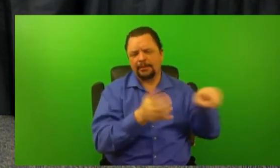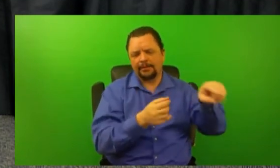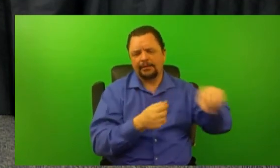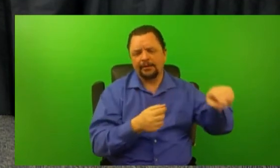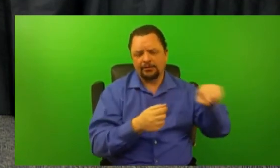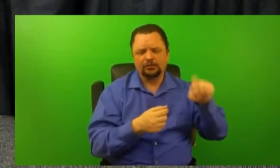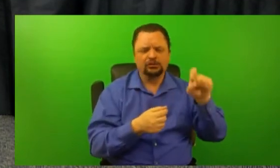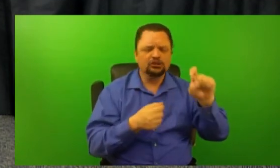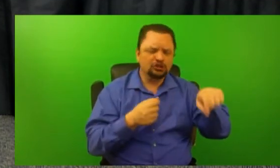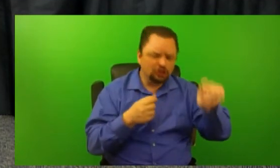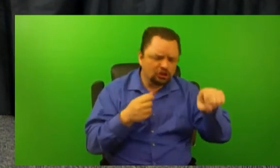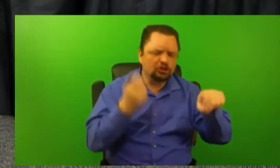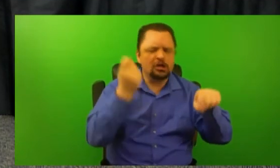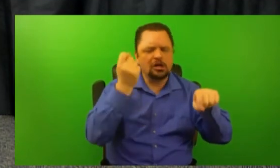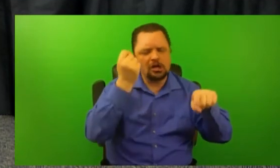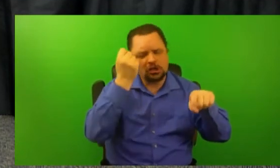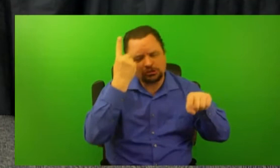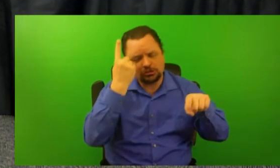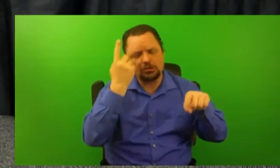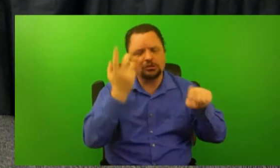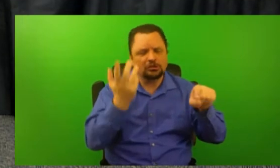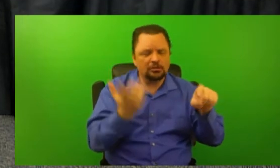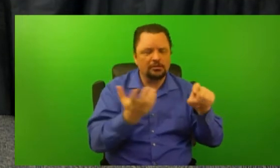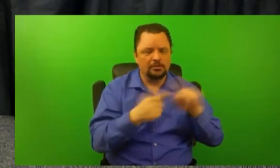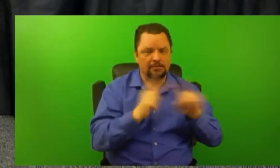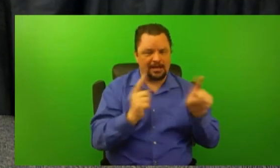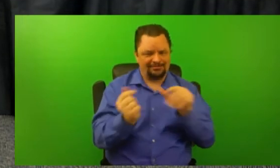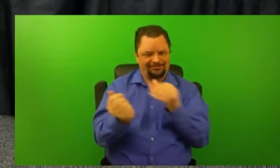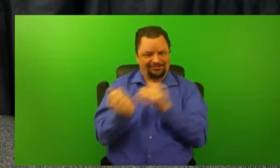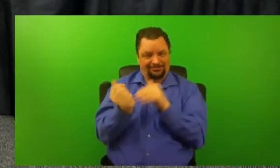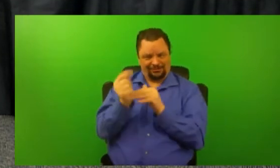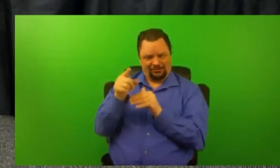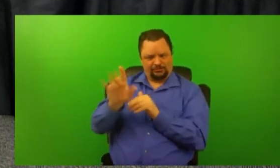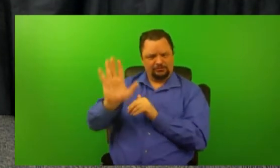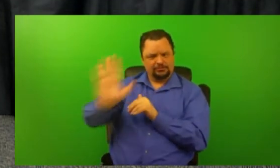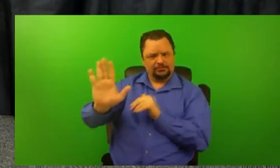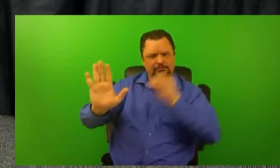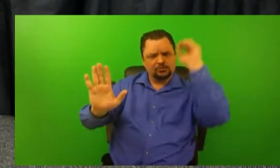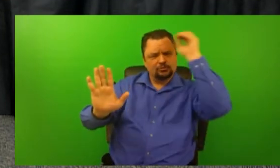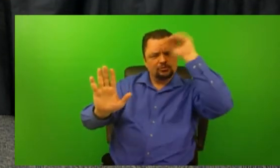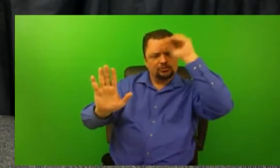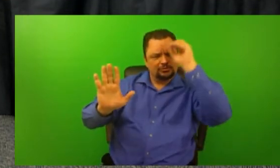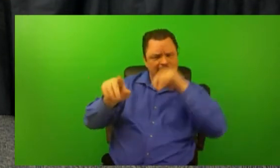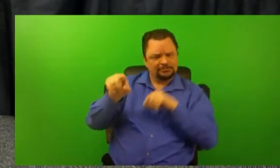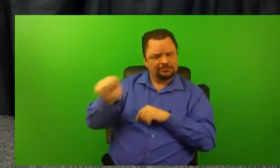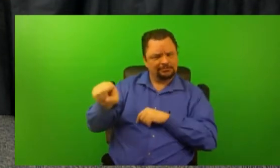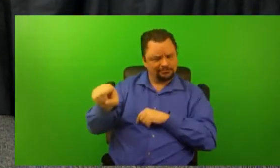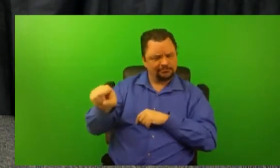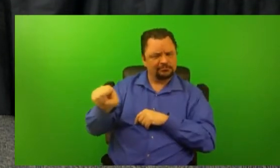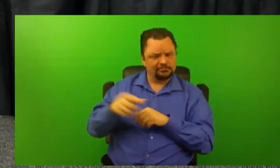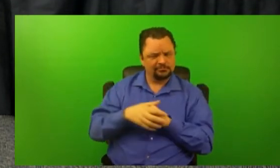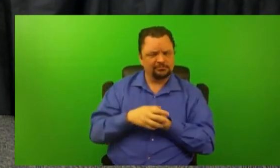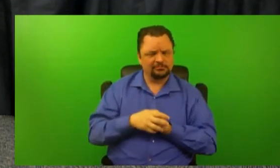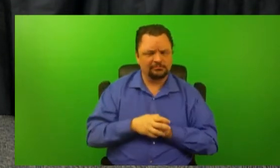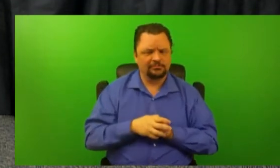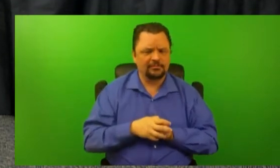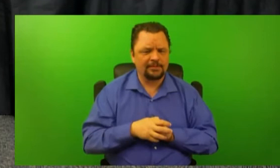physician's opinion. Patients and physicians don't need to agree on